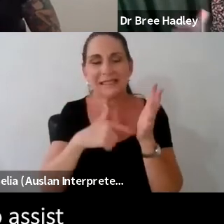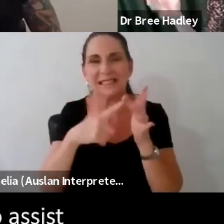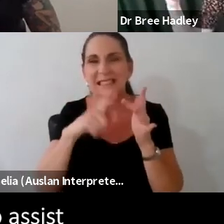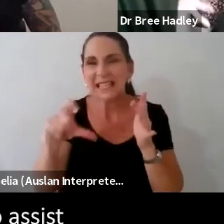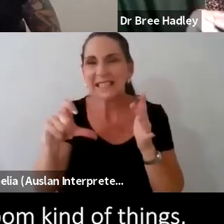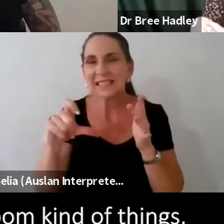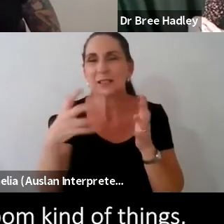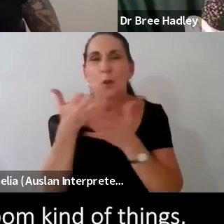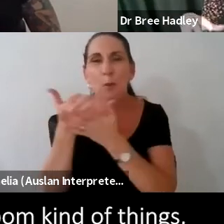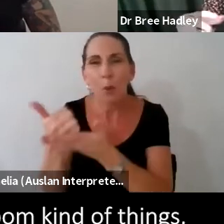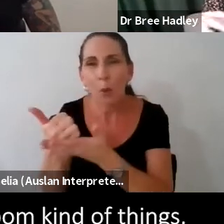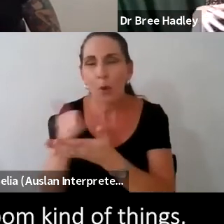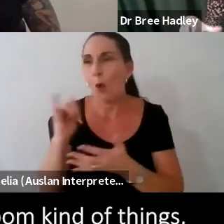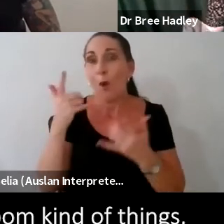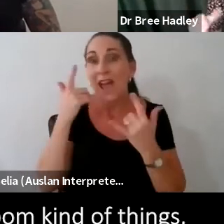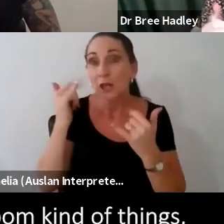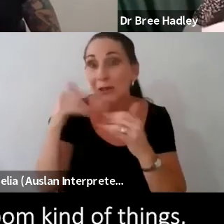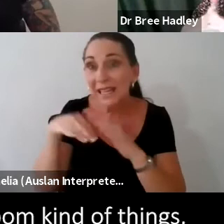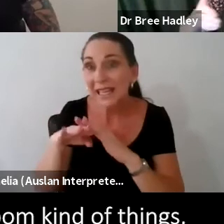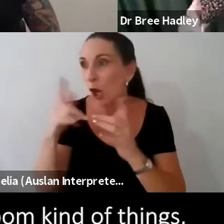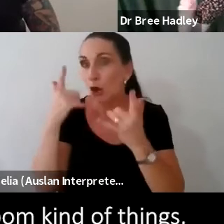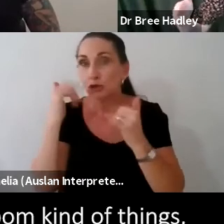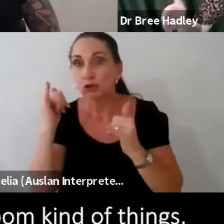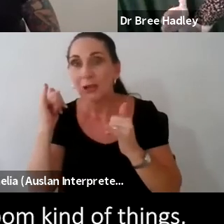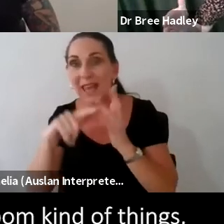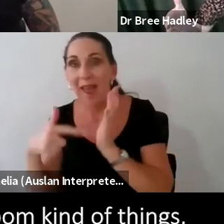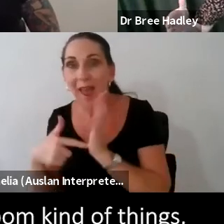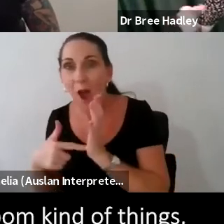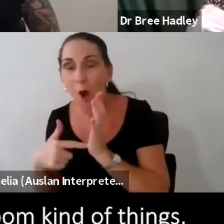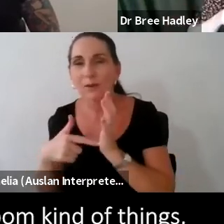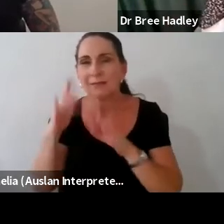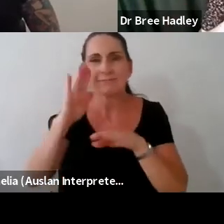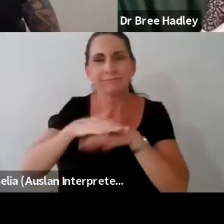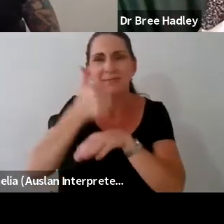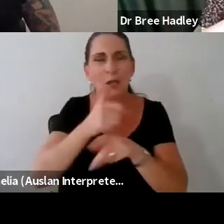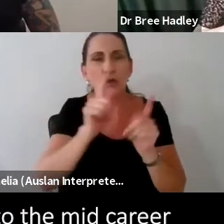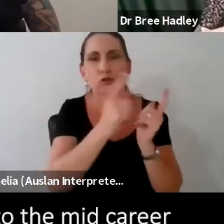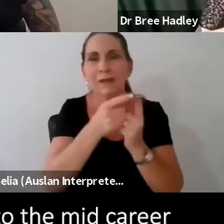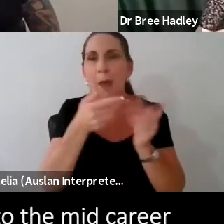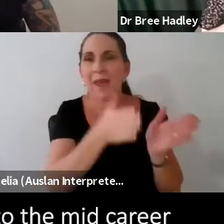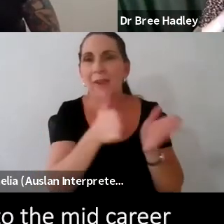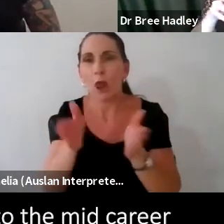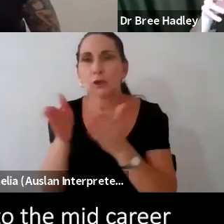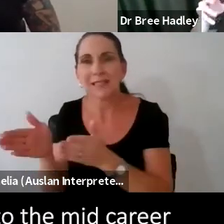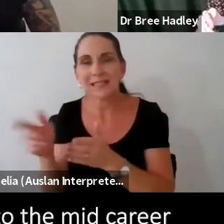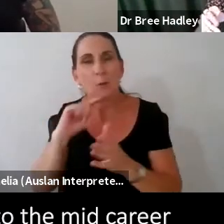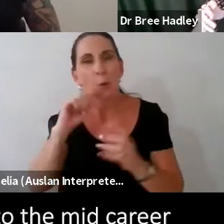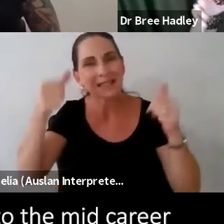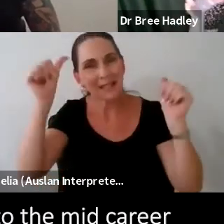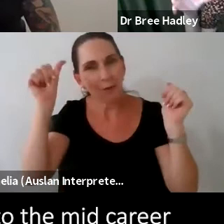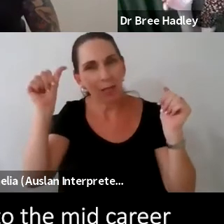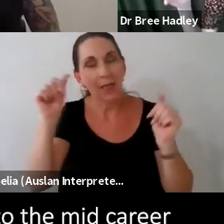in, check out, bring people into the room kind of things and establish methodologies that work. But as artists move into